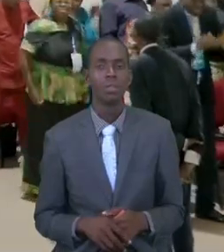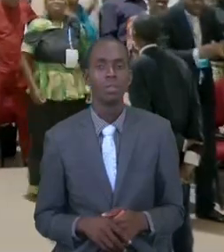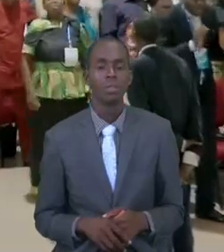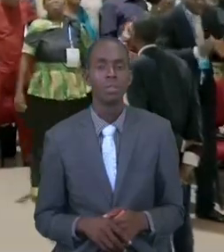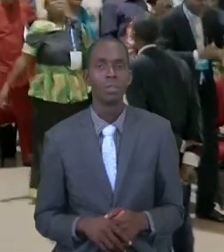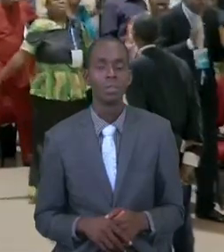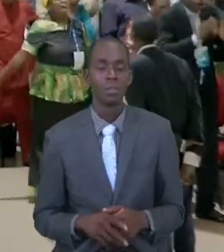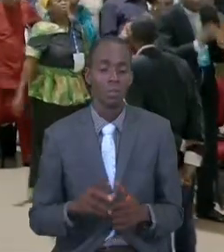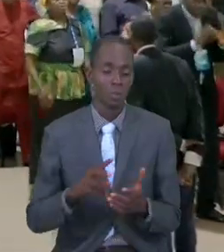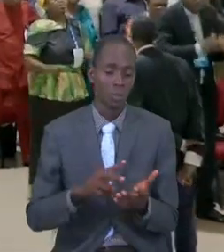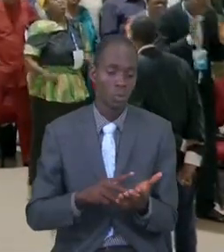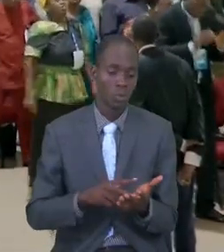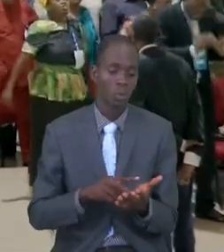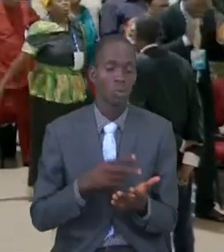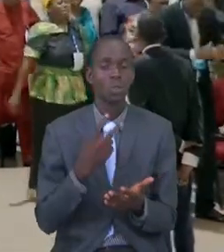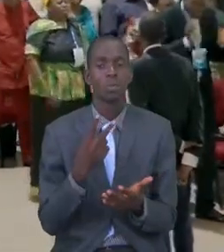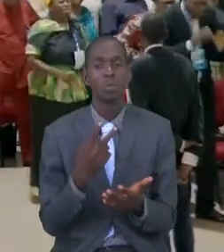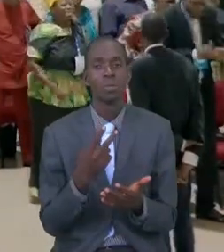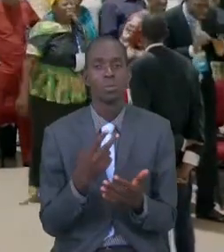Double portion.